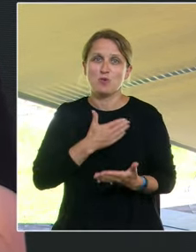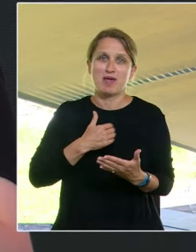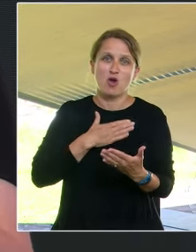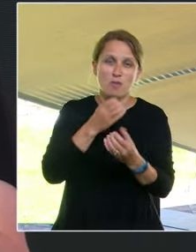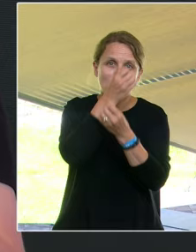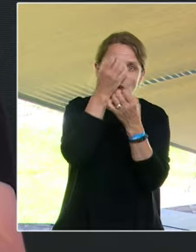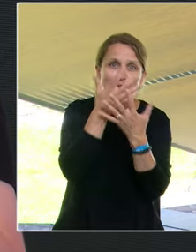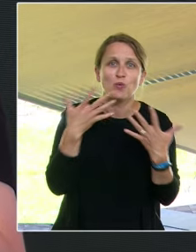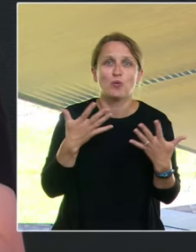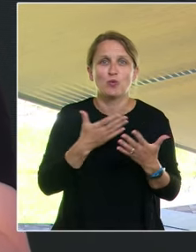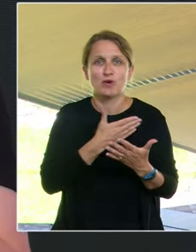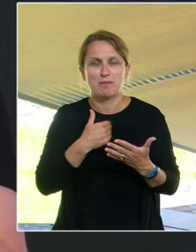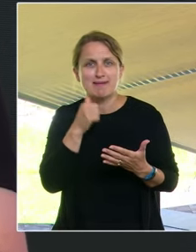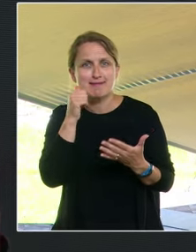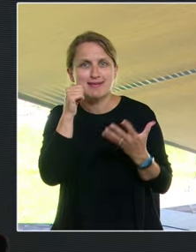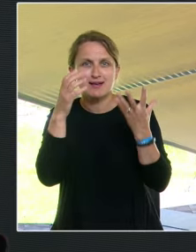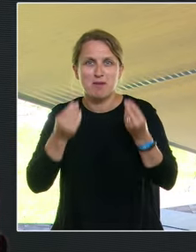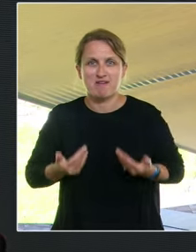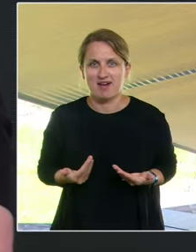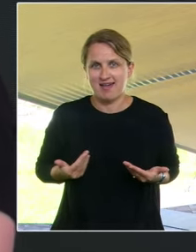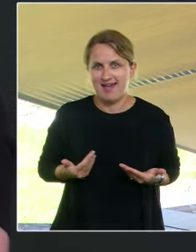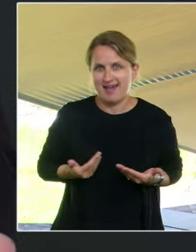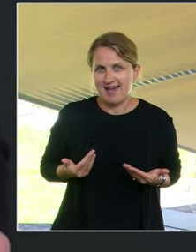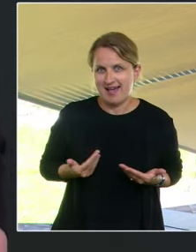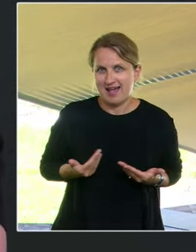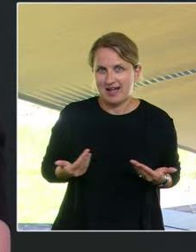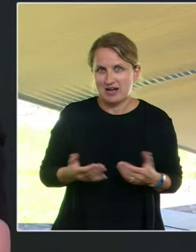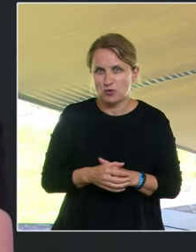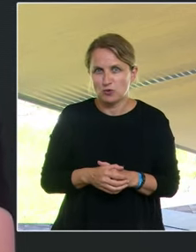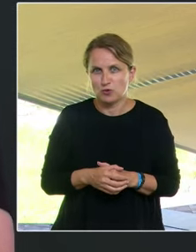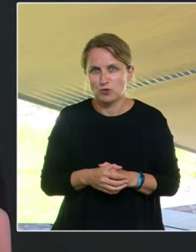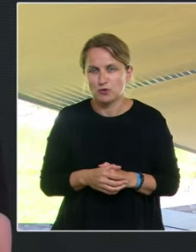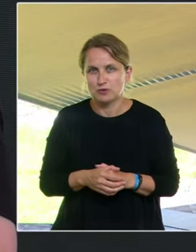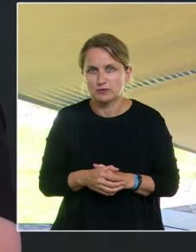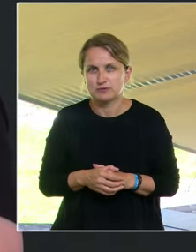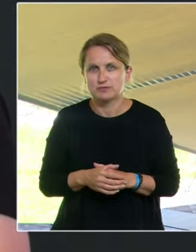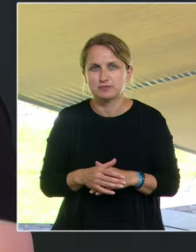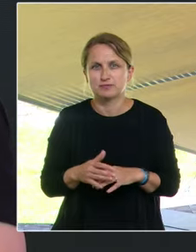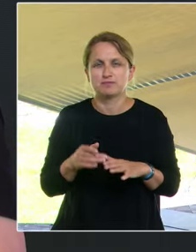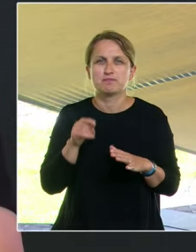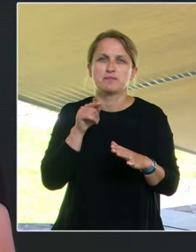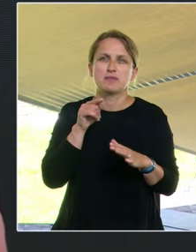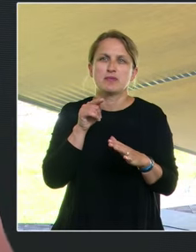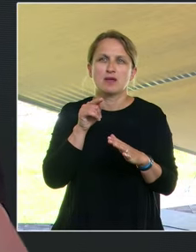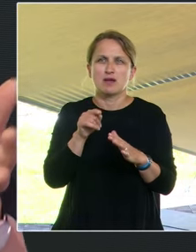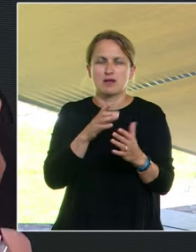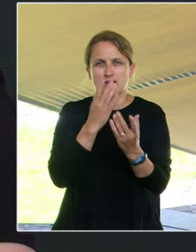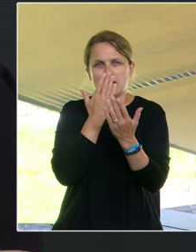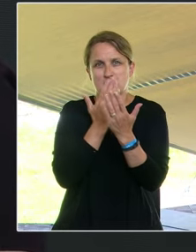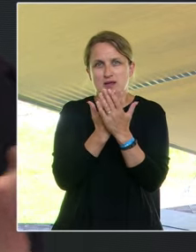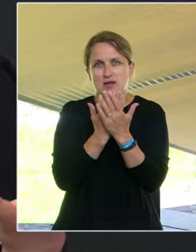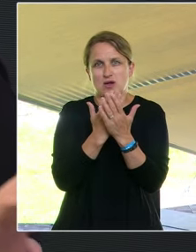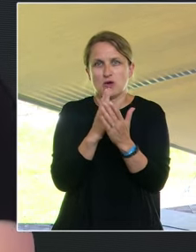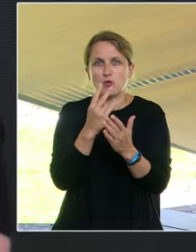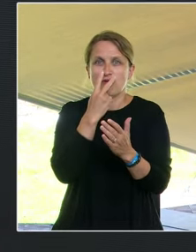it's unbelievable. According to some estimates, we've sort of leapfrogged about 7 years, 7 to 10 years into the future. For example, if you look